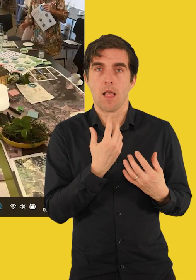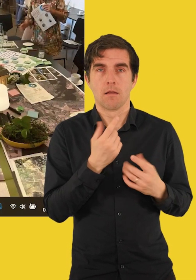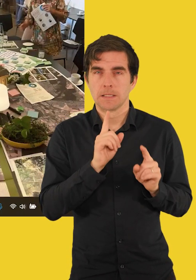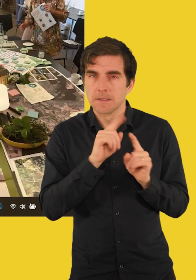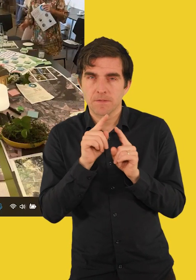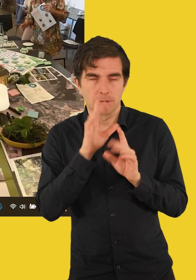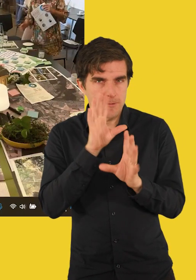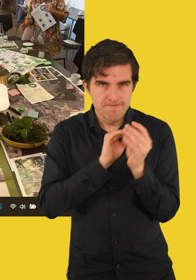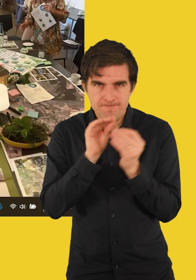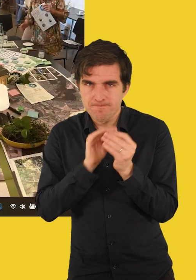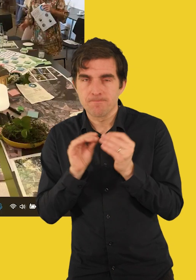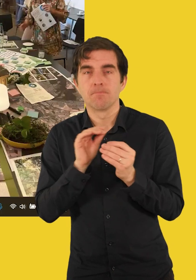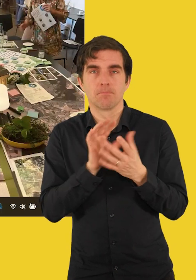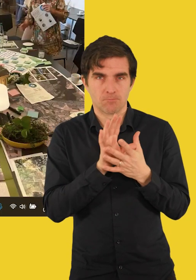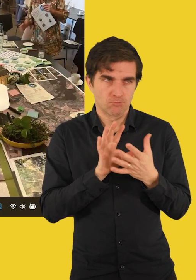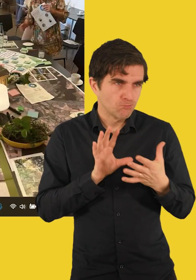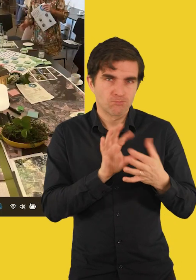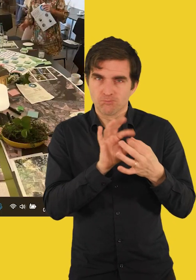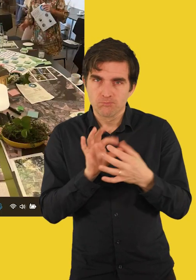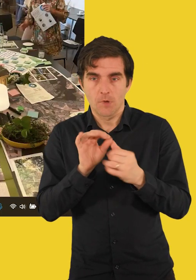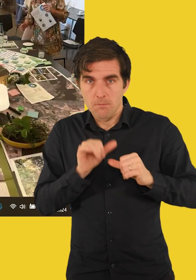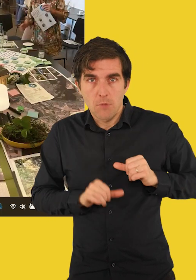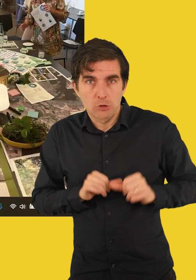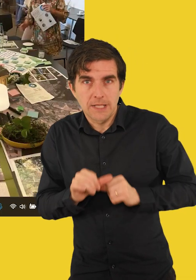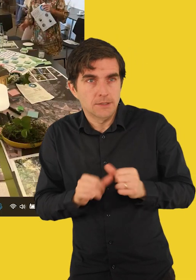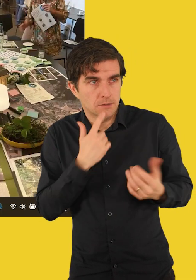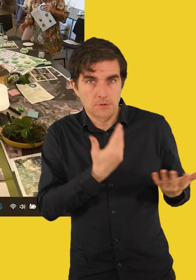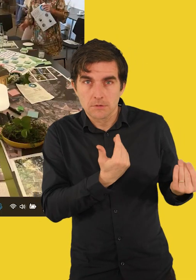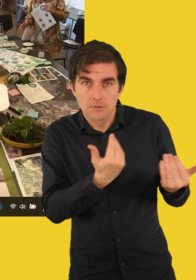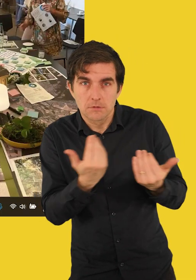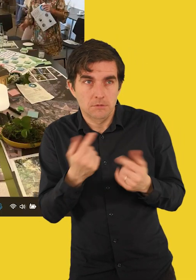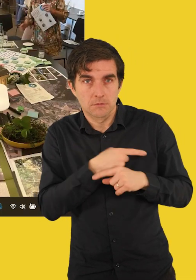feedback on the different measures that were co-created in this process.